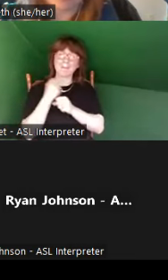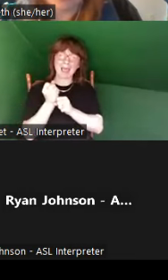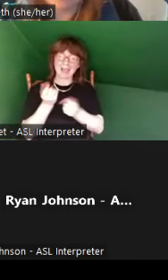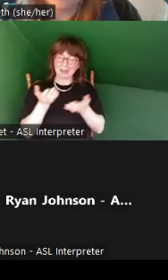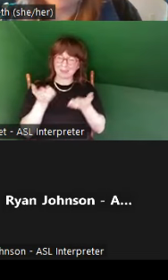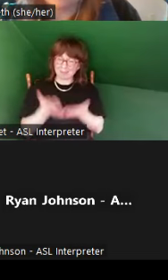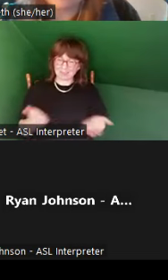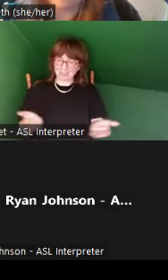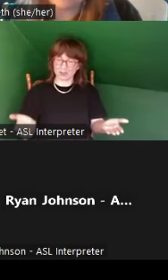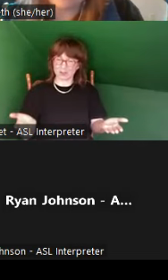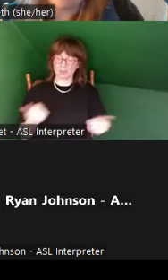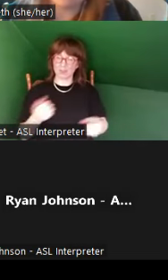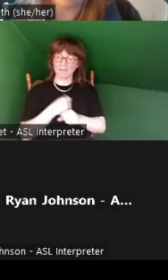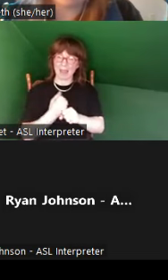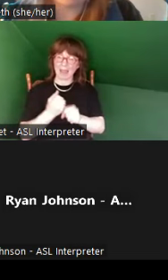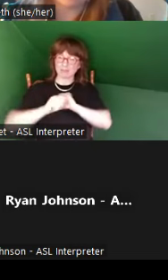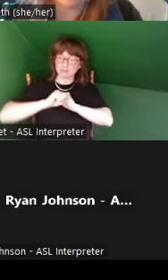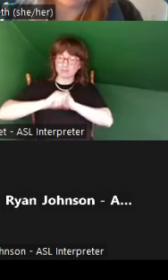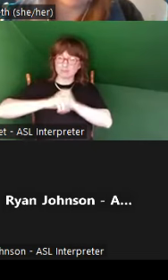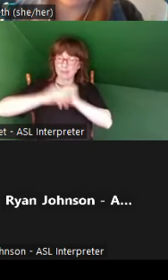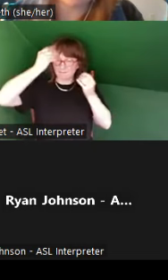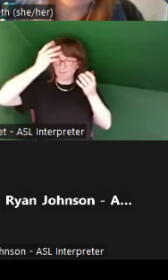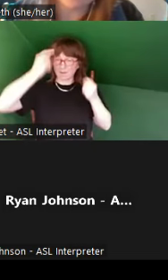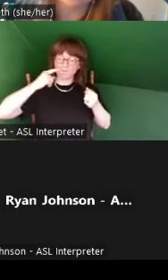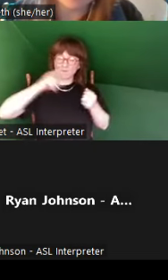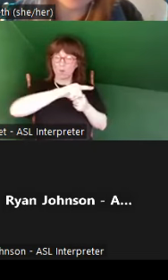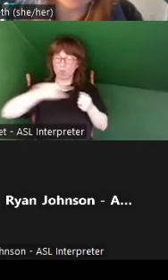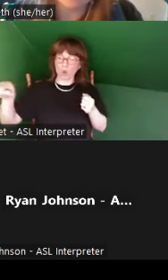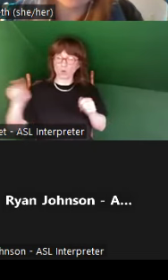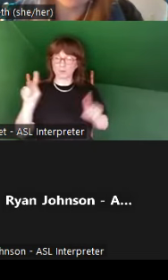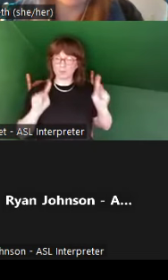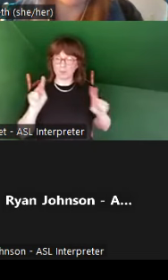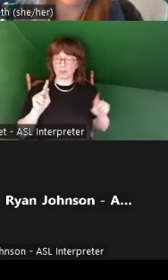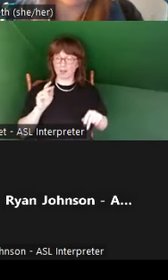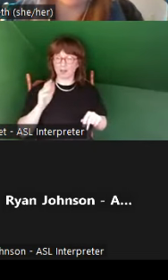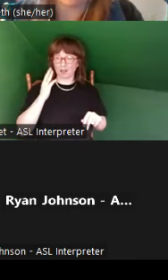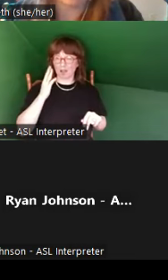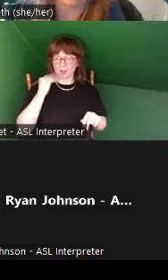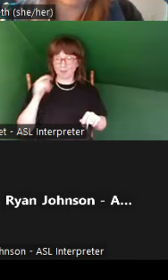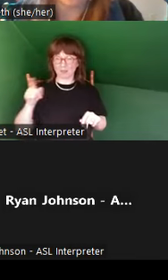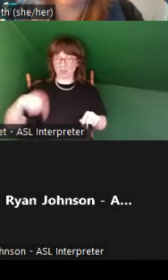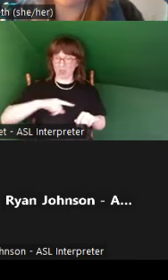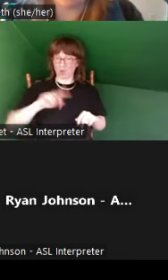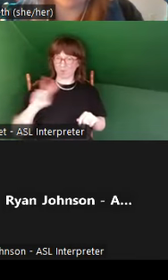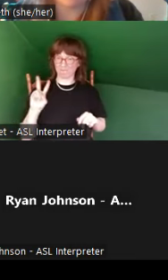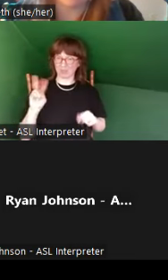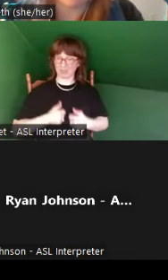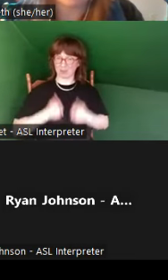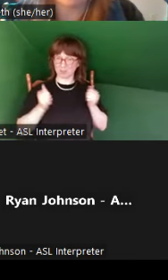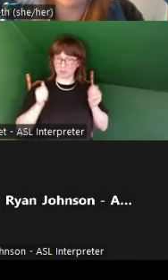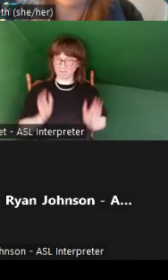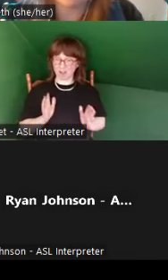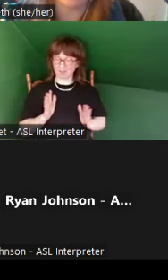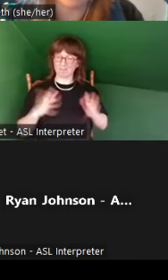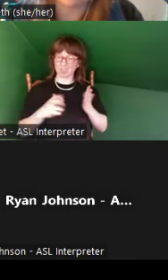this population, because victim defendants exist in your community. Victim survivors who have been charged with crimes